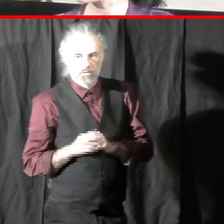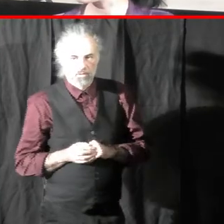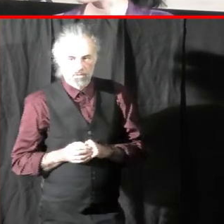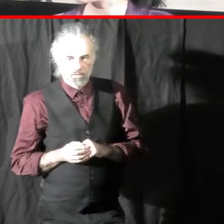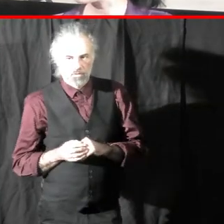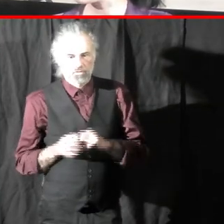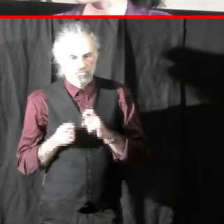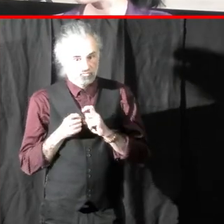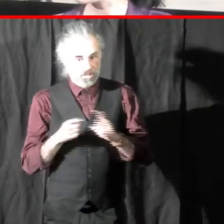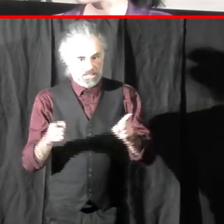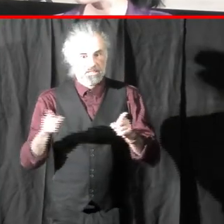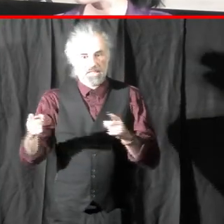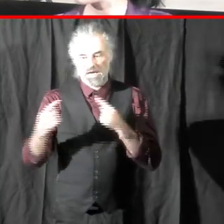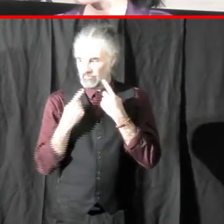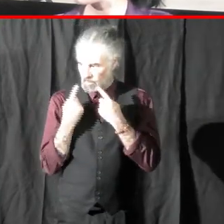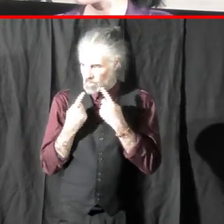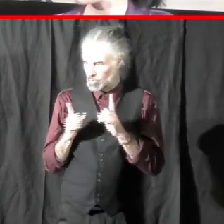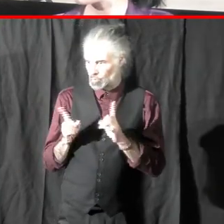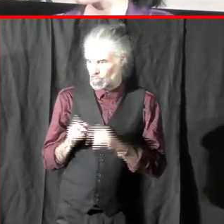releasing this information.